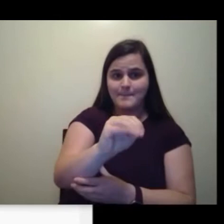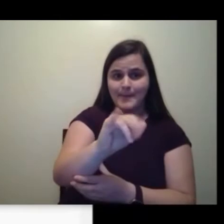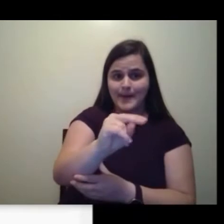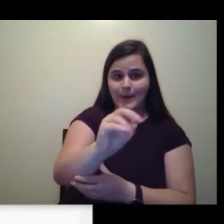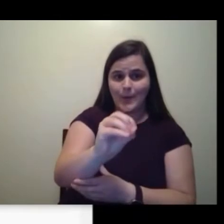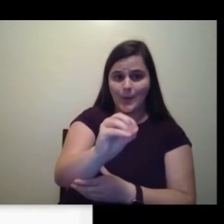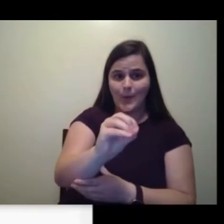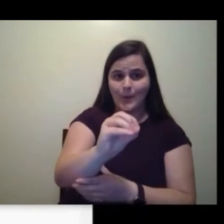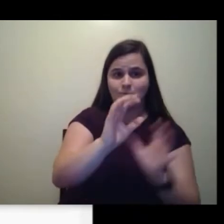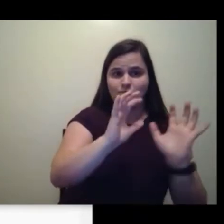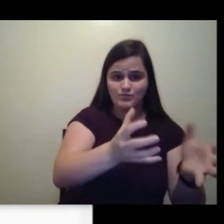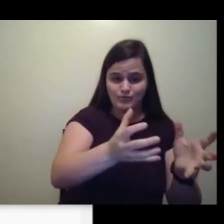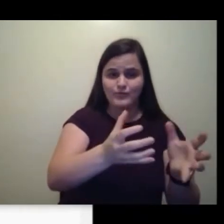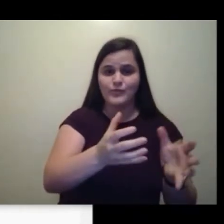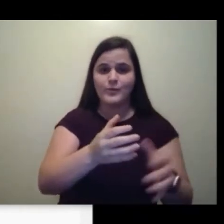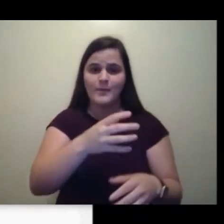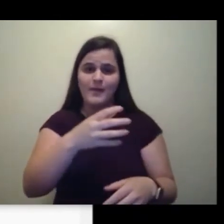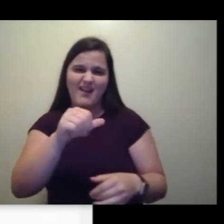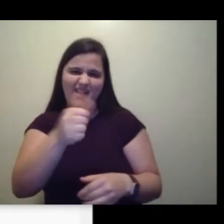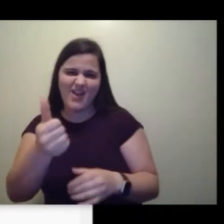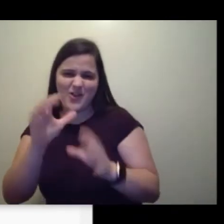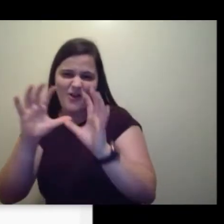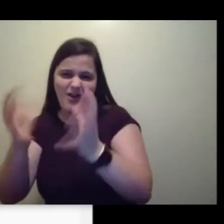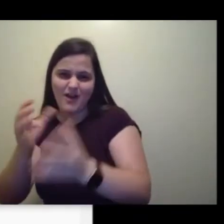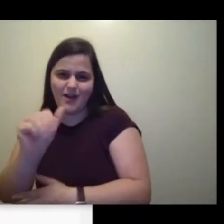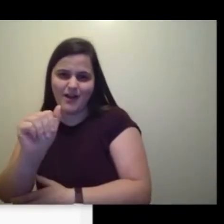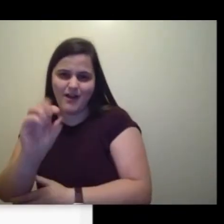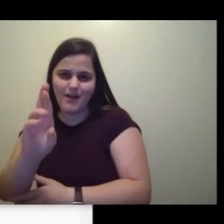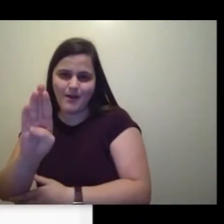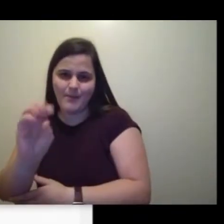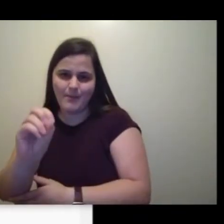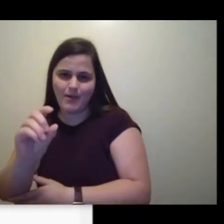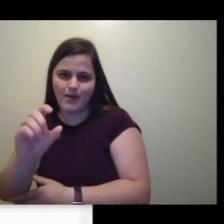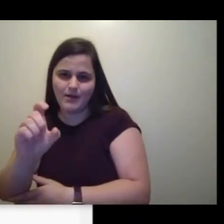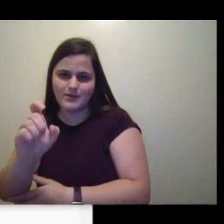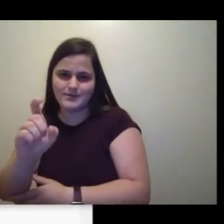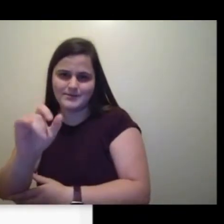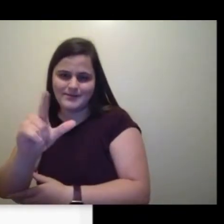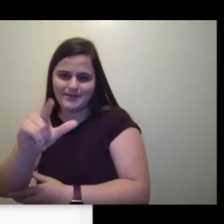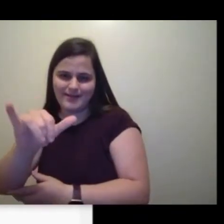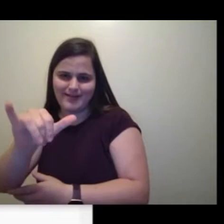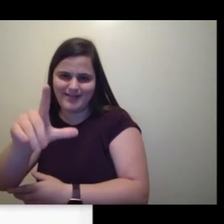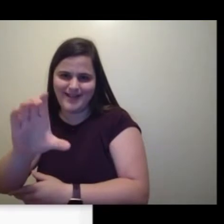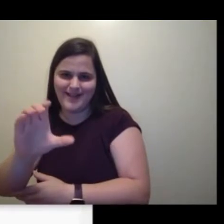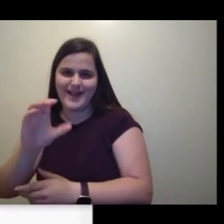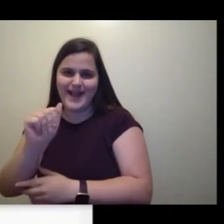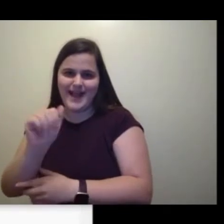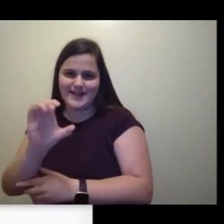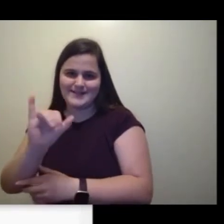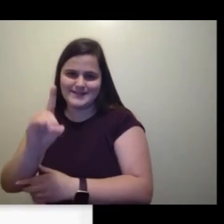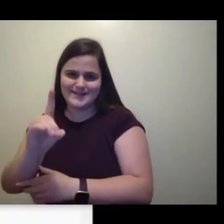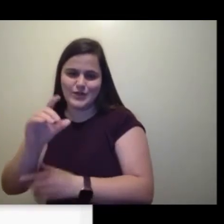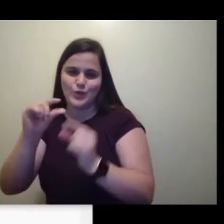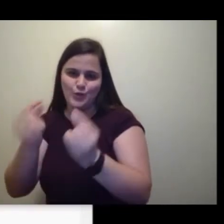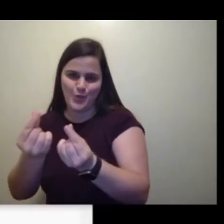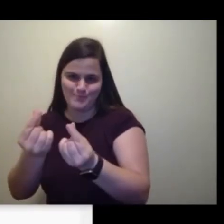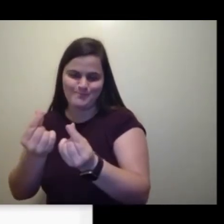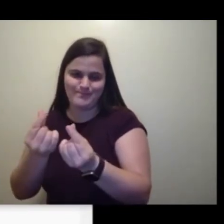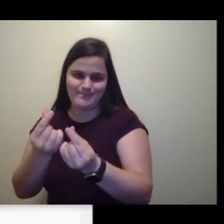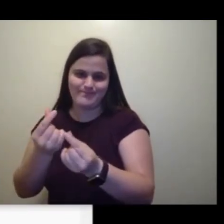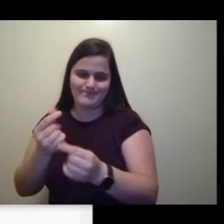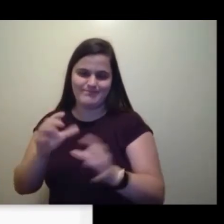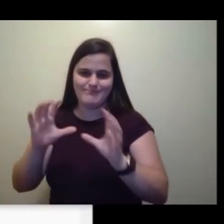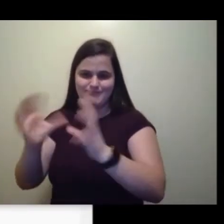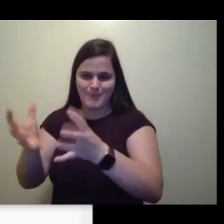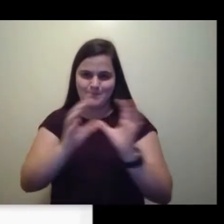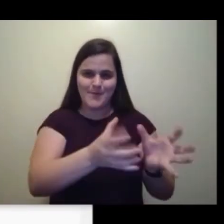one carboxylic acid group. That's why it's called an amino acid. The carbon also has